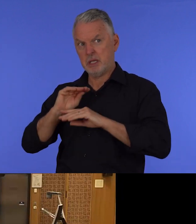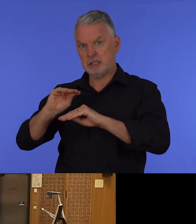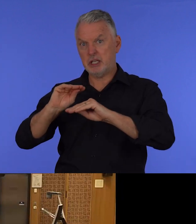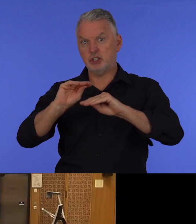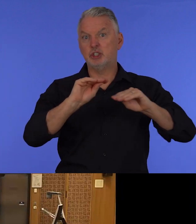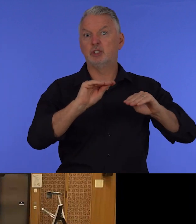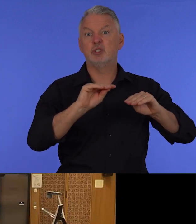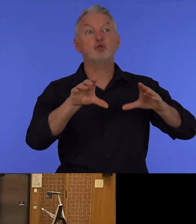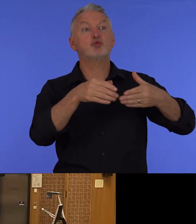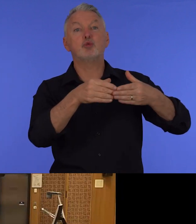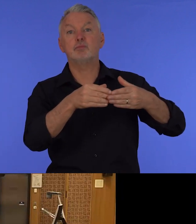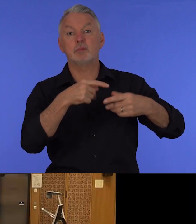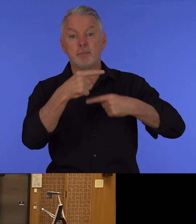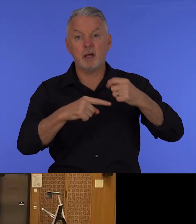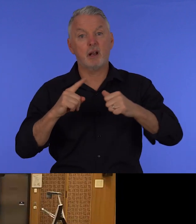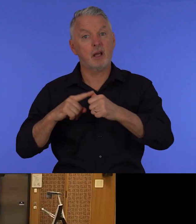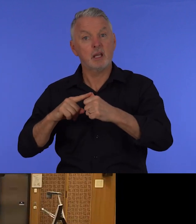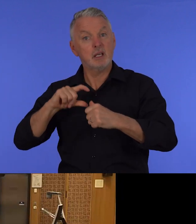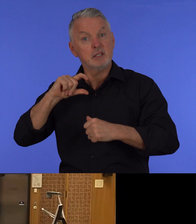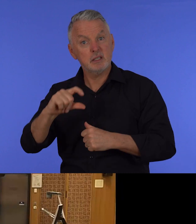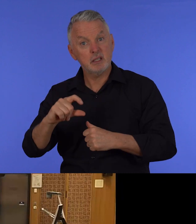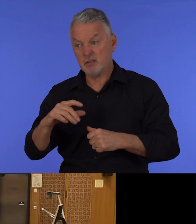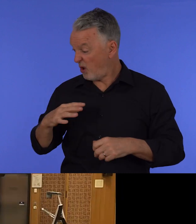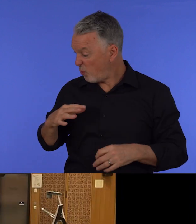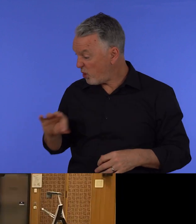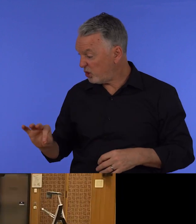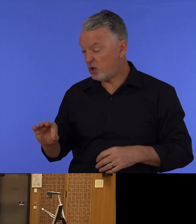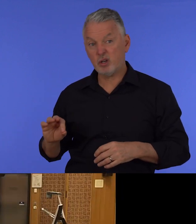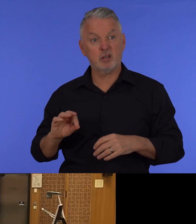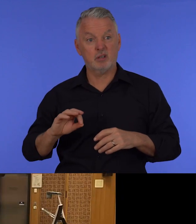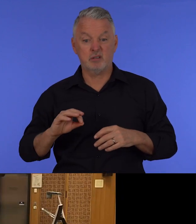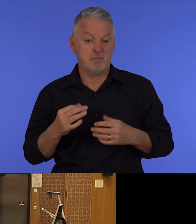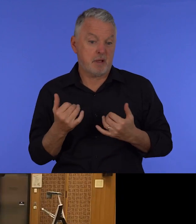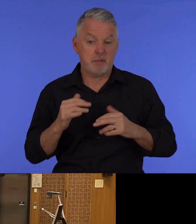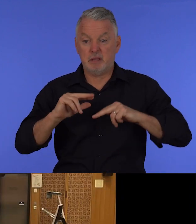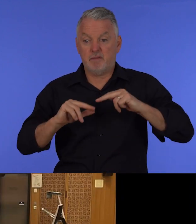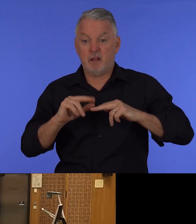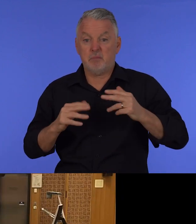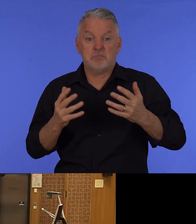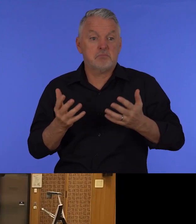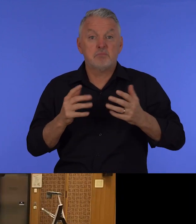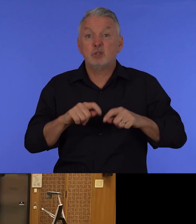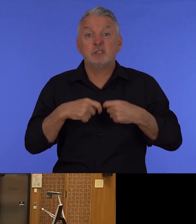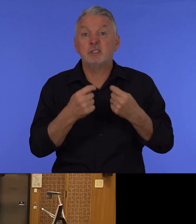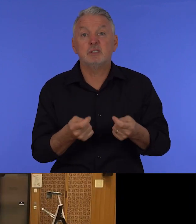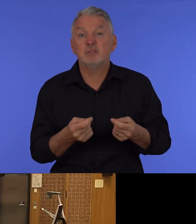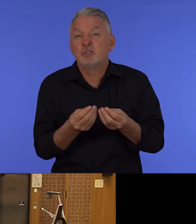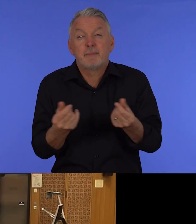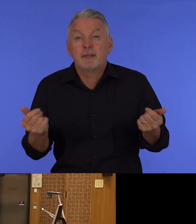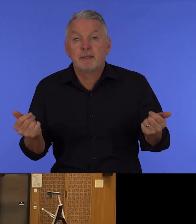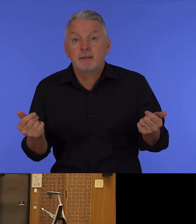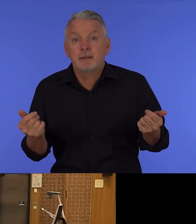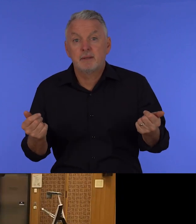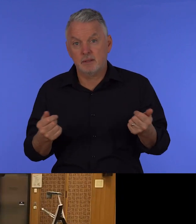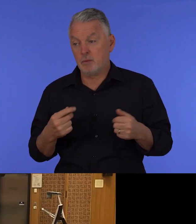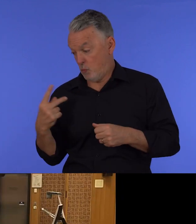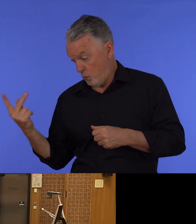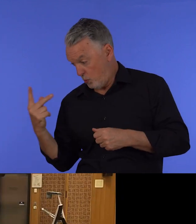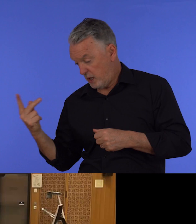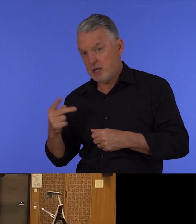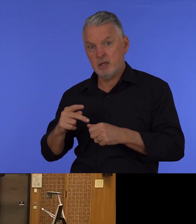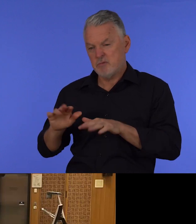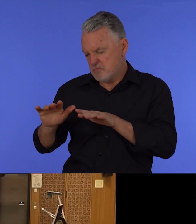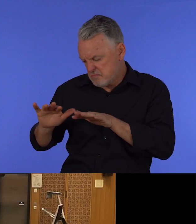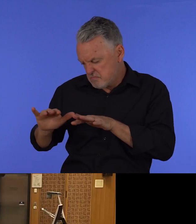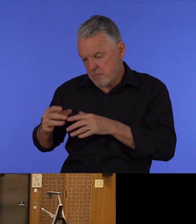AAC and getting the Scouting group more across how his AAC works, and thought that could be a good opportunity for him to develop a